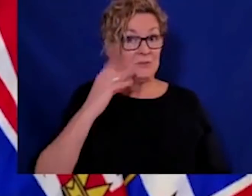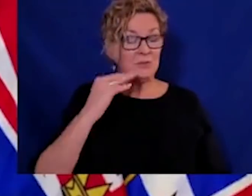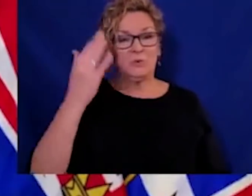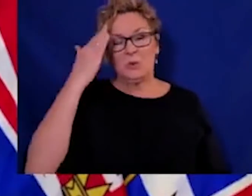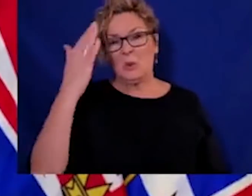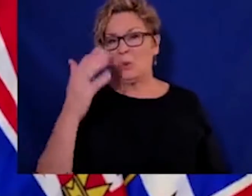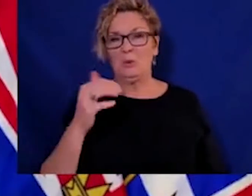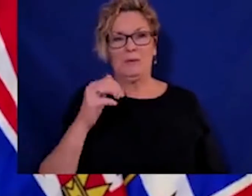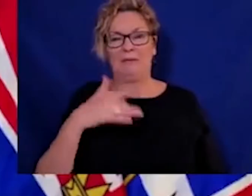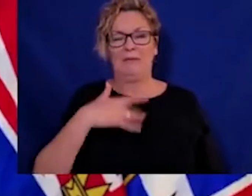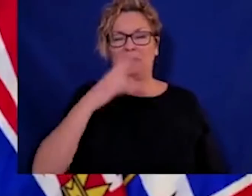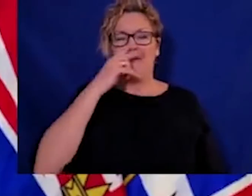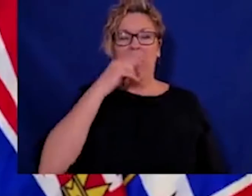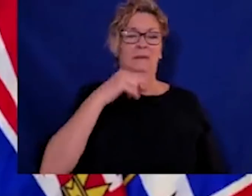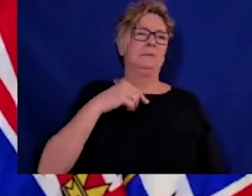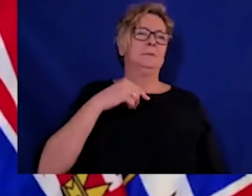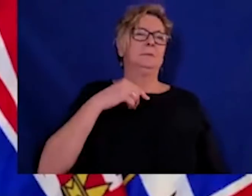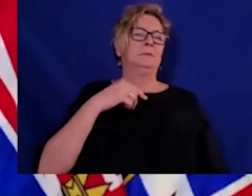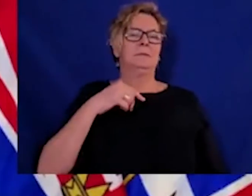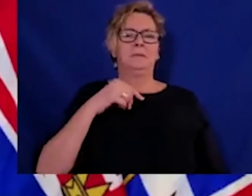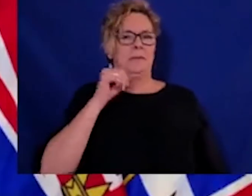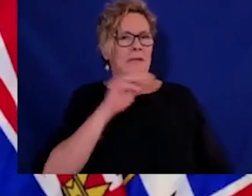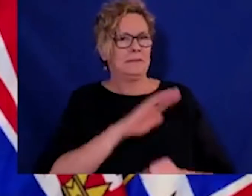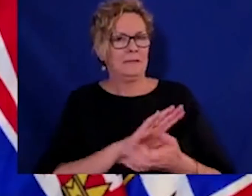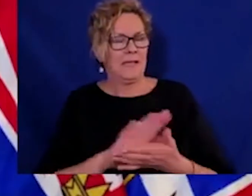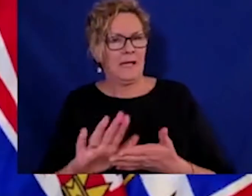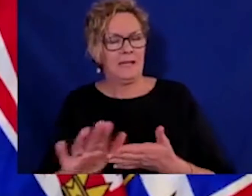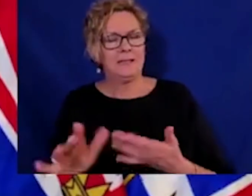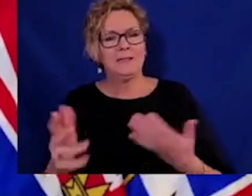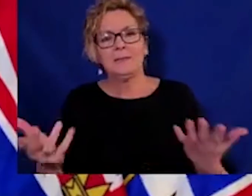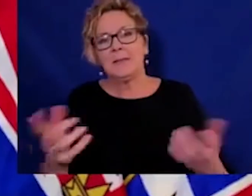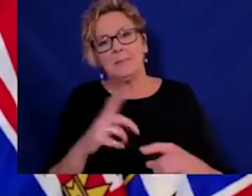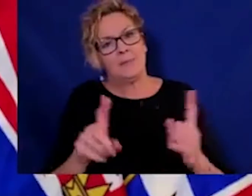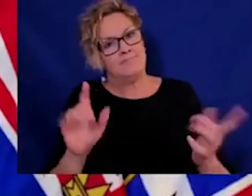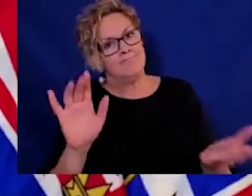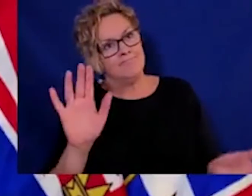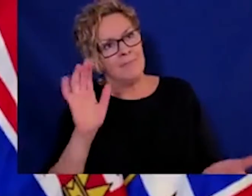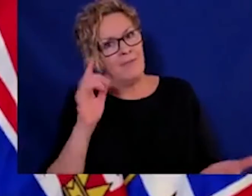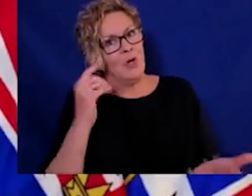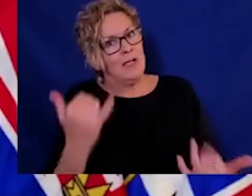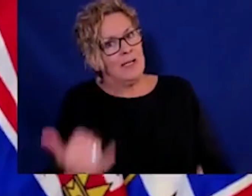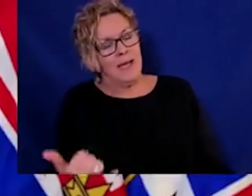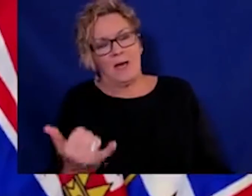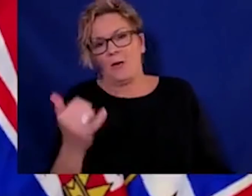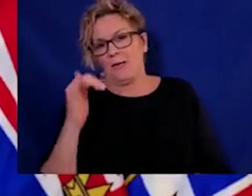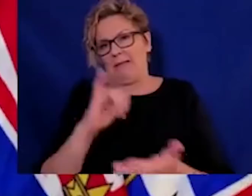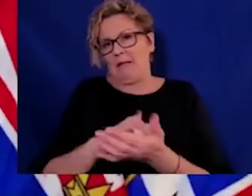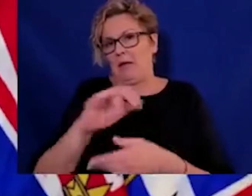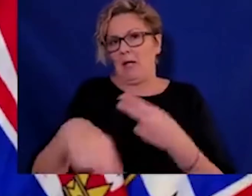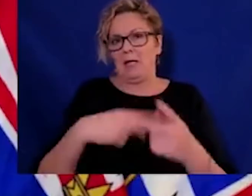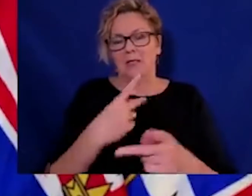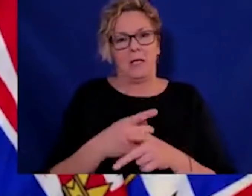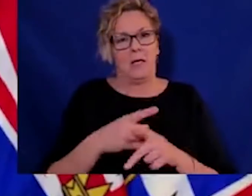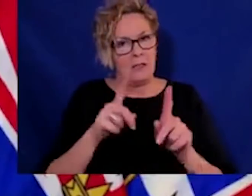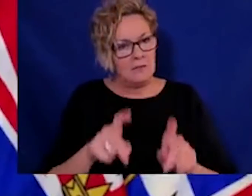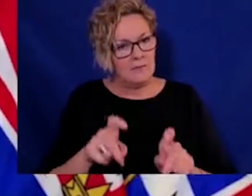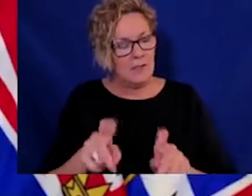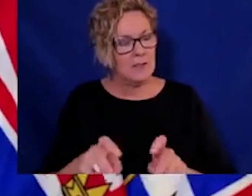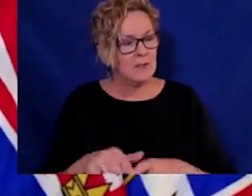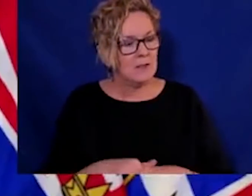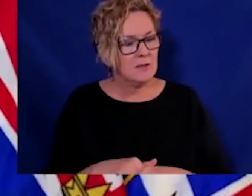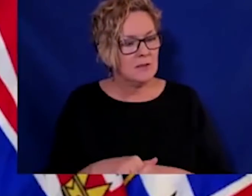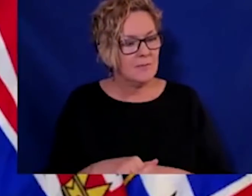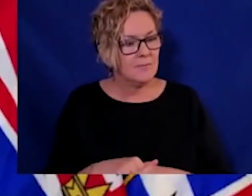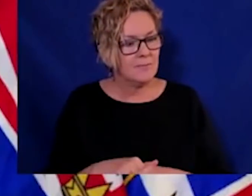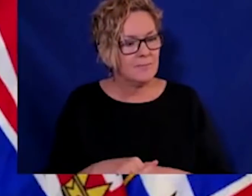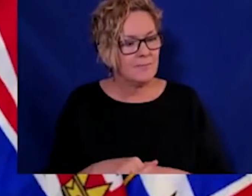several seconds. So right now, we're limited in how we can use these. They are also only licensed